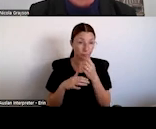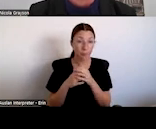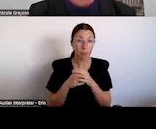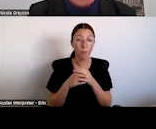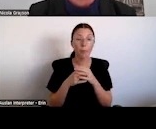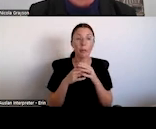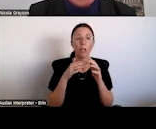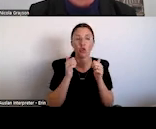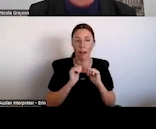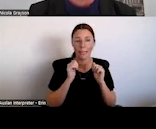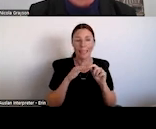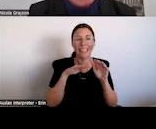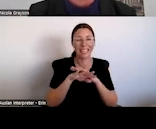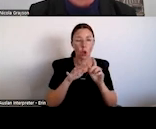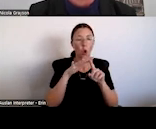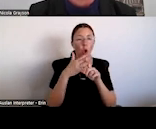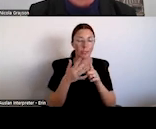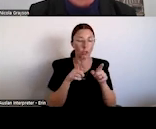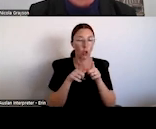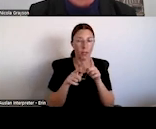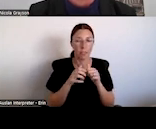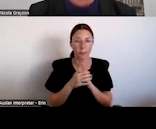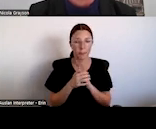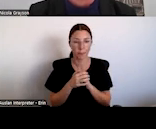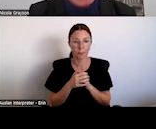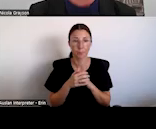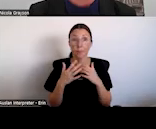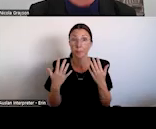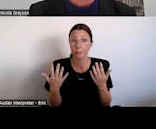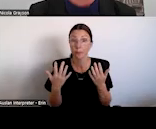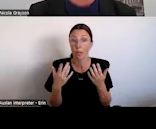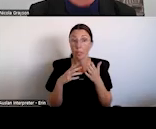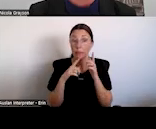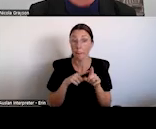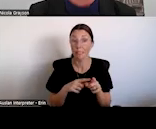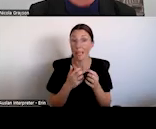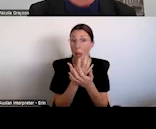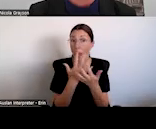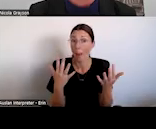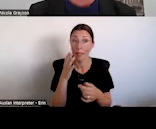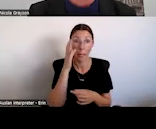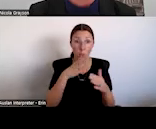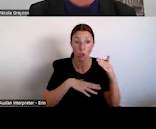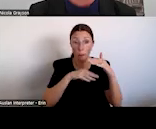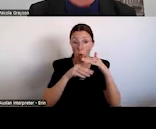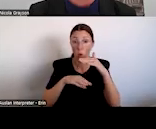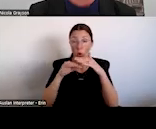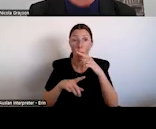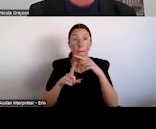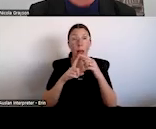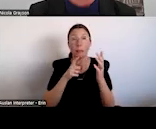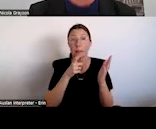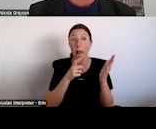the context window in the technical term, how many images you can upload, not to mention text, is into